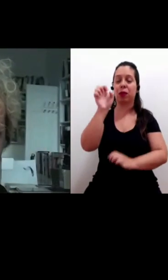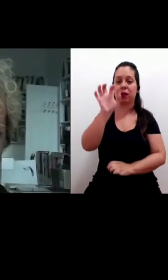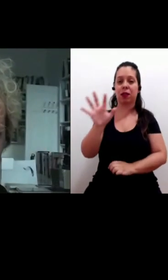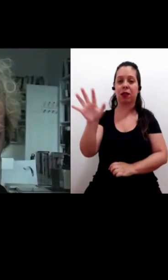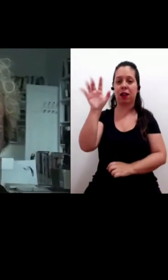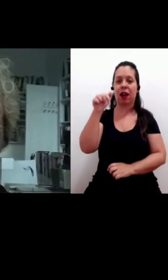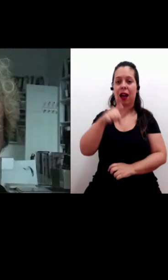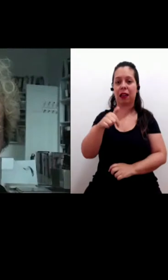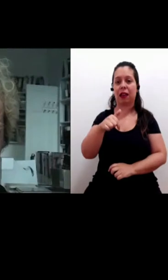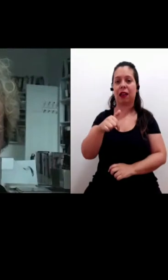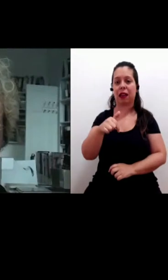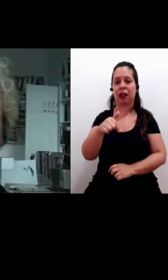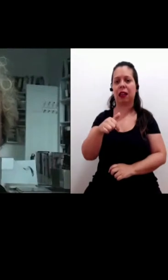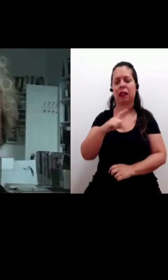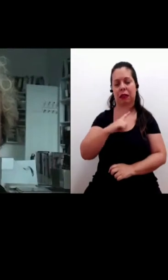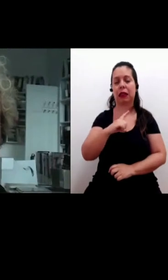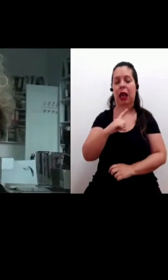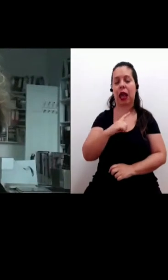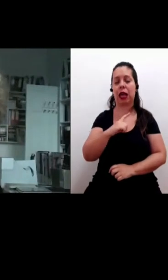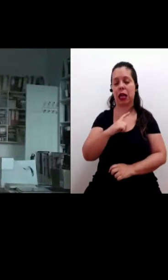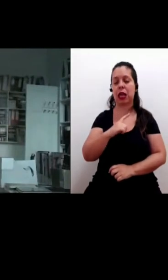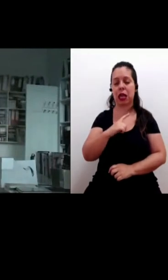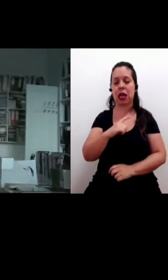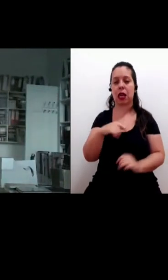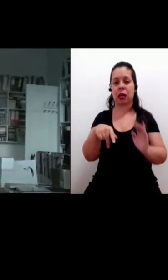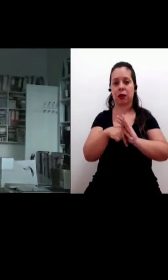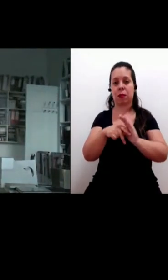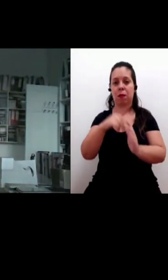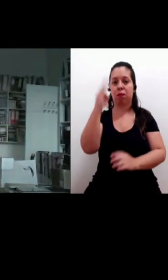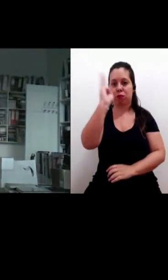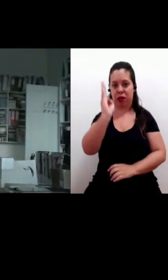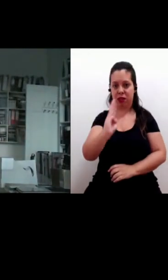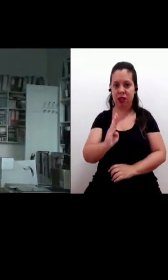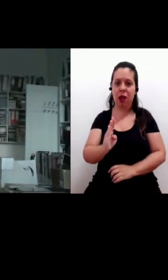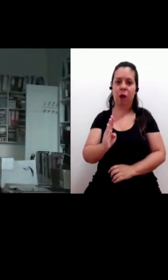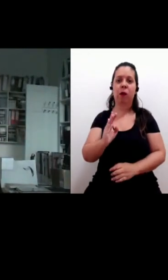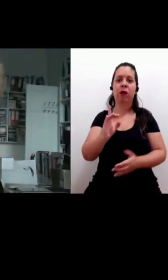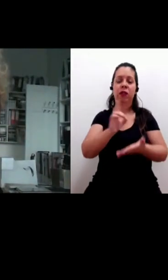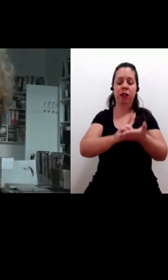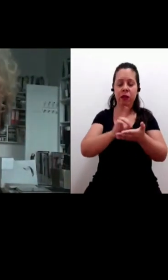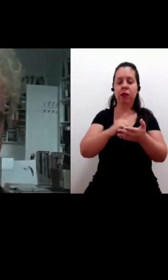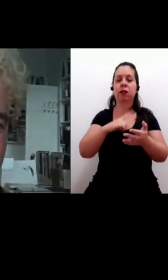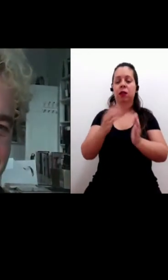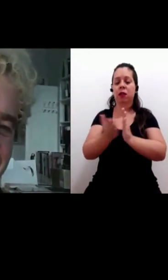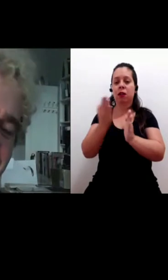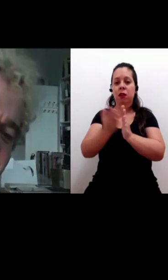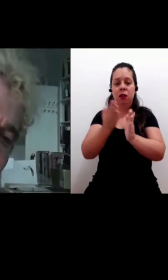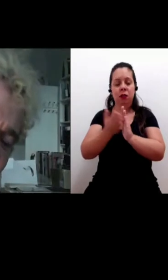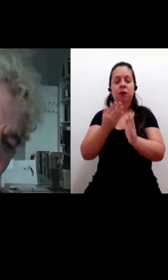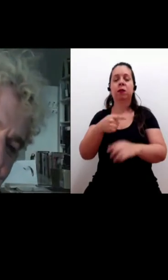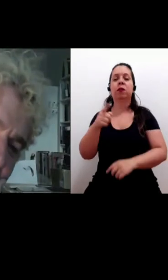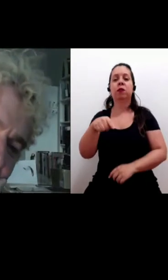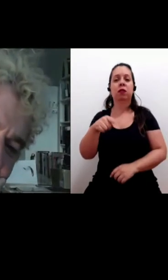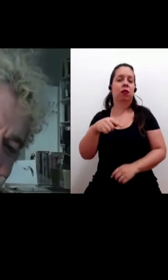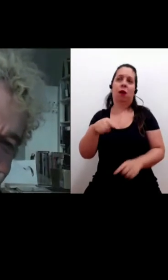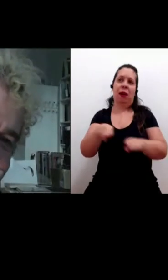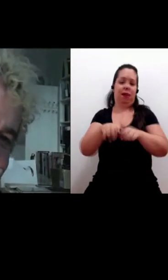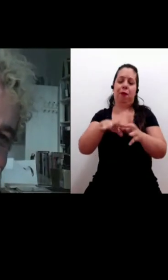There is a Brazilian collection of DVDs. The book is here. The book is all over the world.